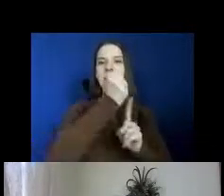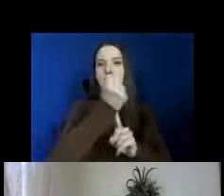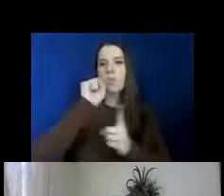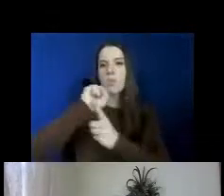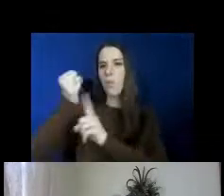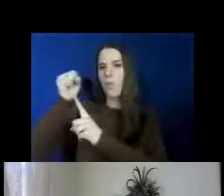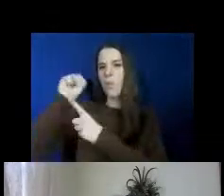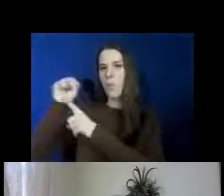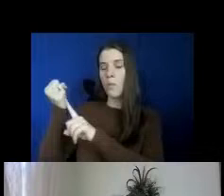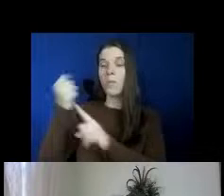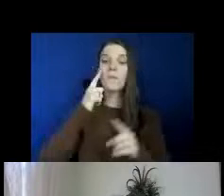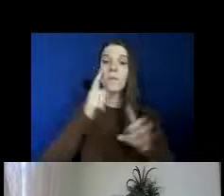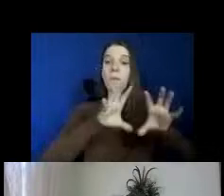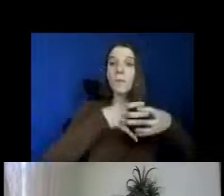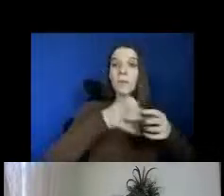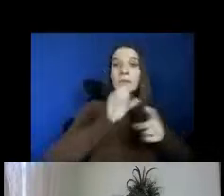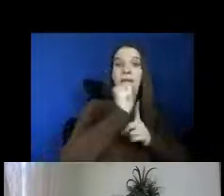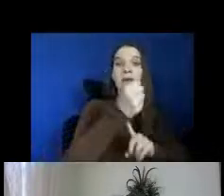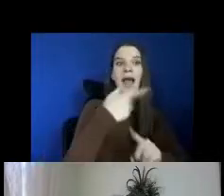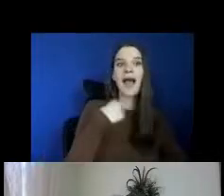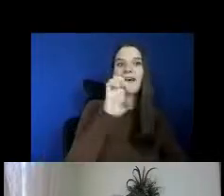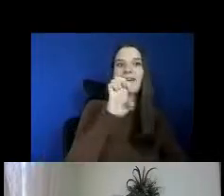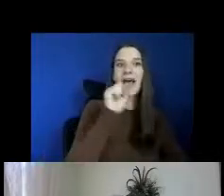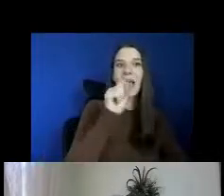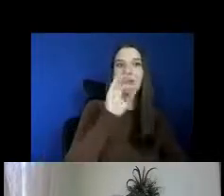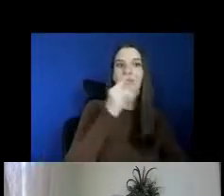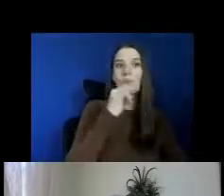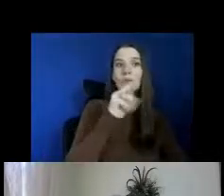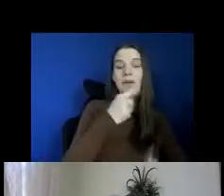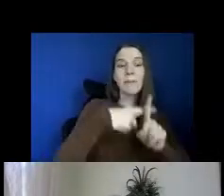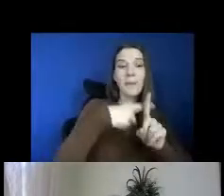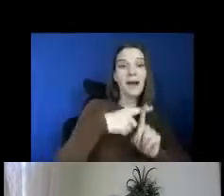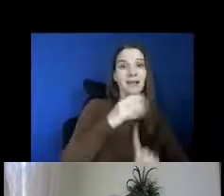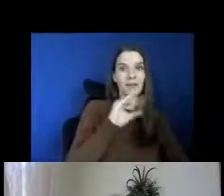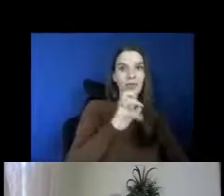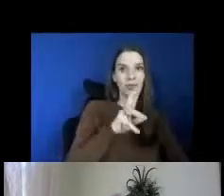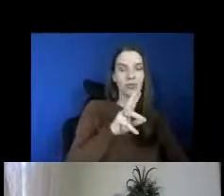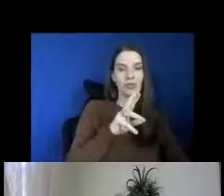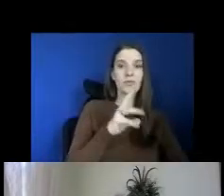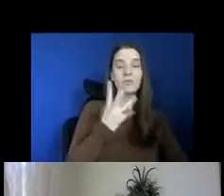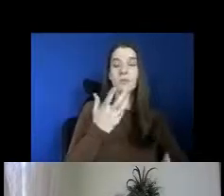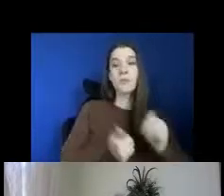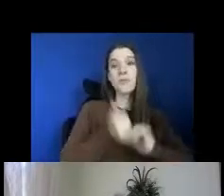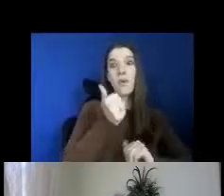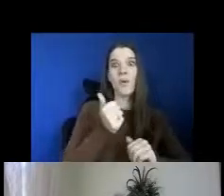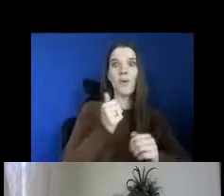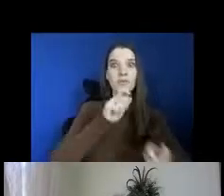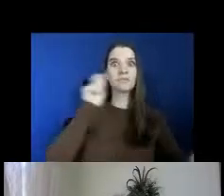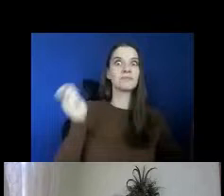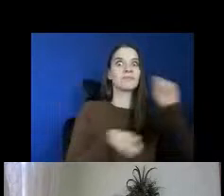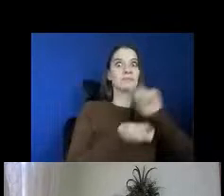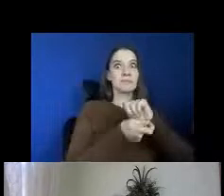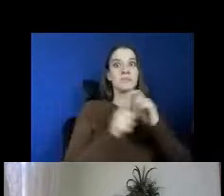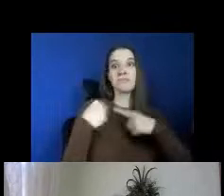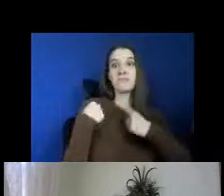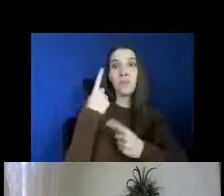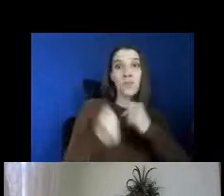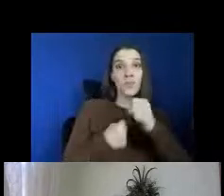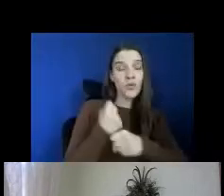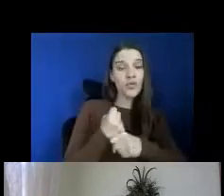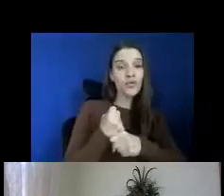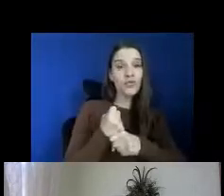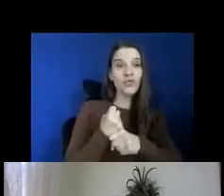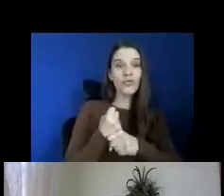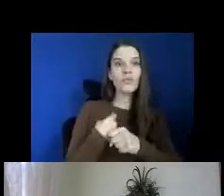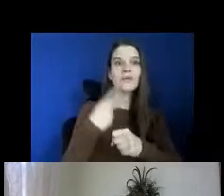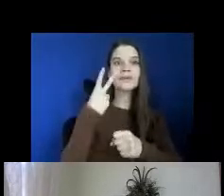for patients that had estrogen positive cancers, the biggest and most dramatic change that has happened over the last year is